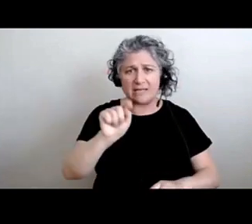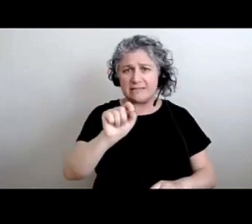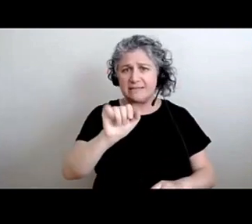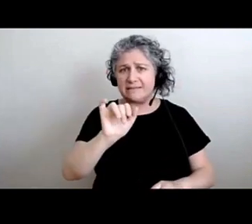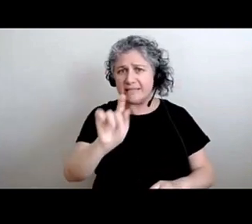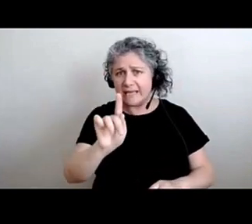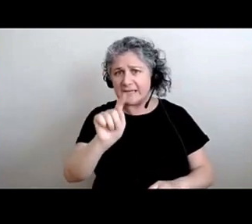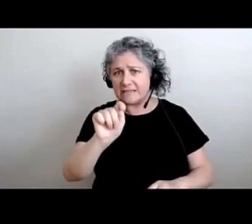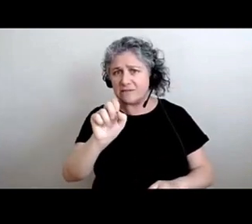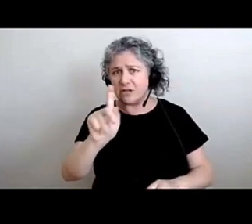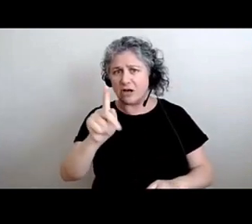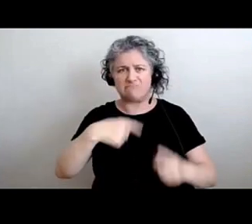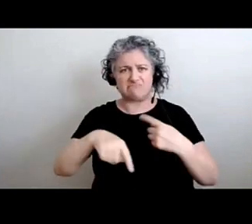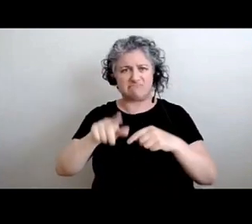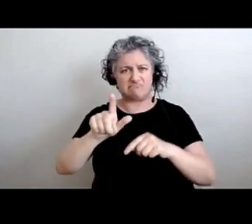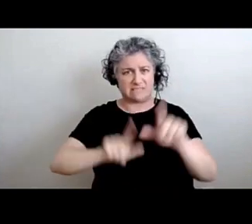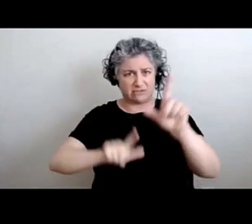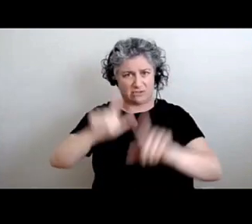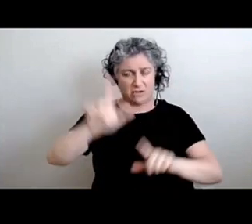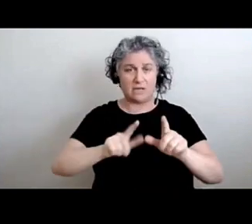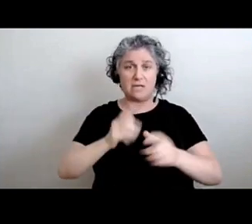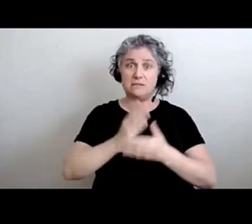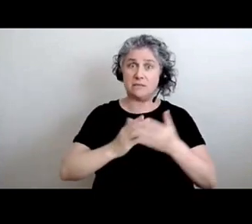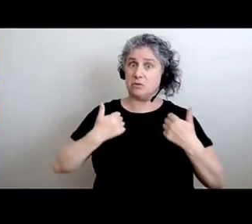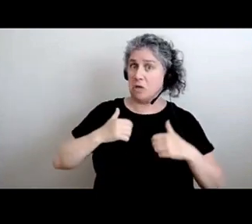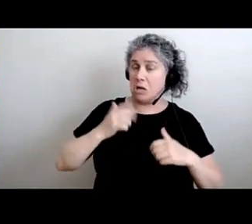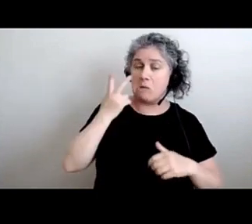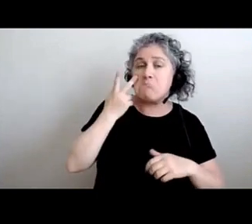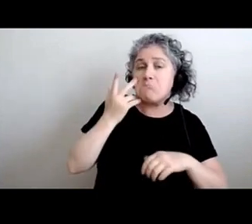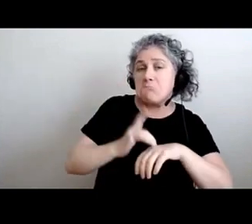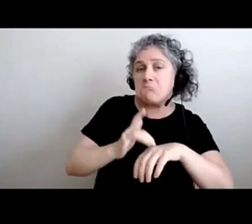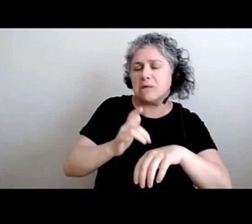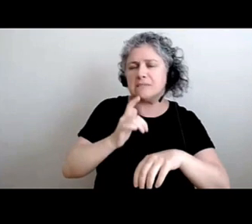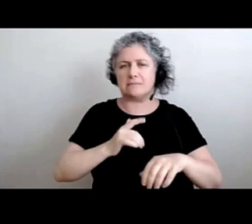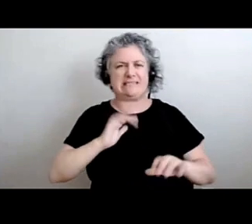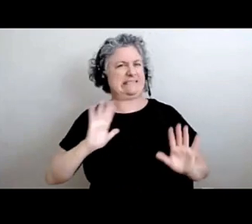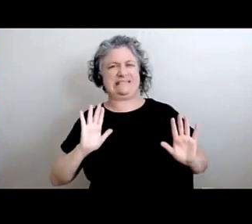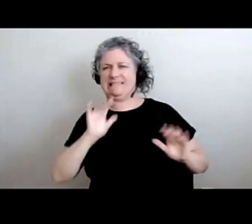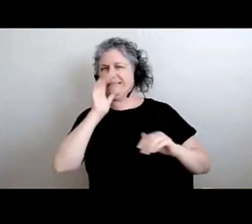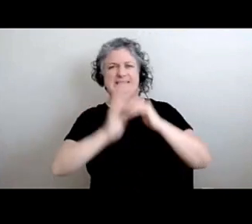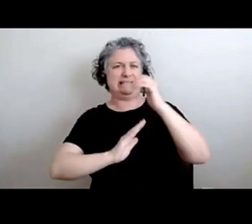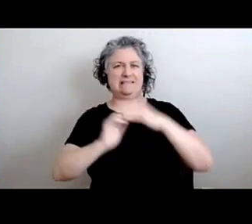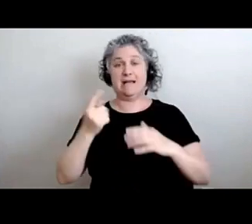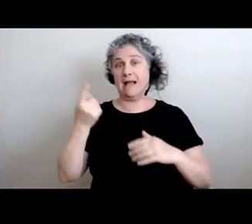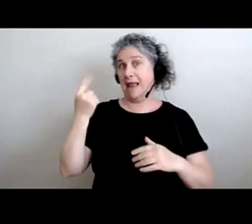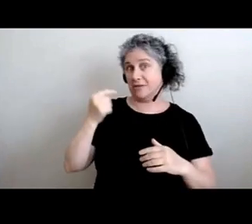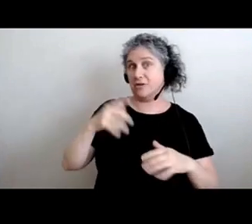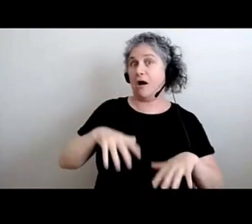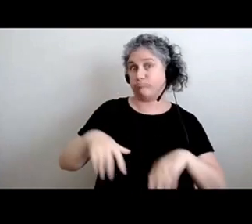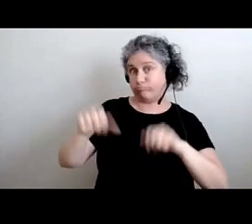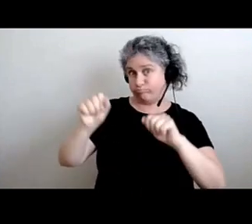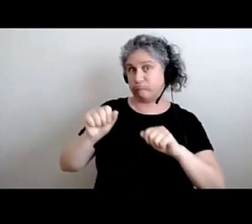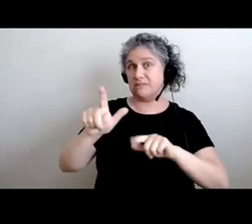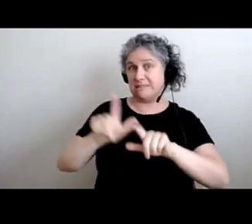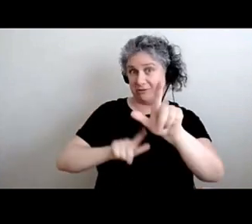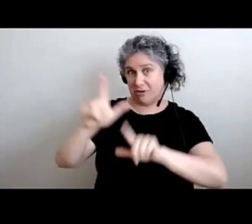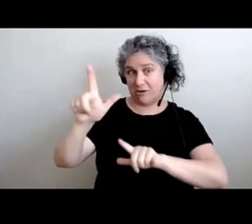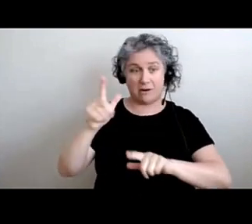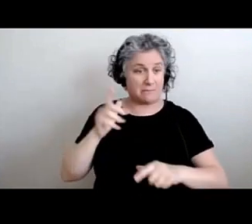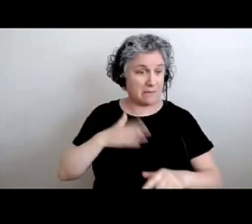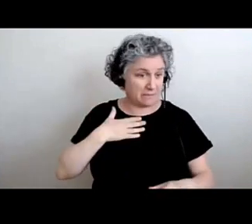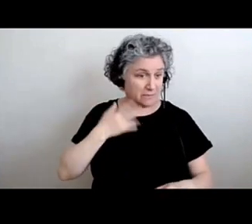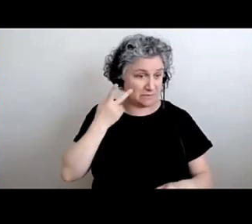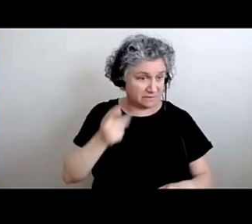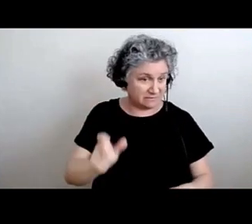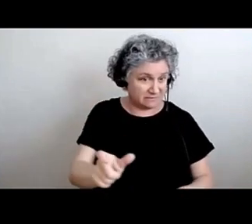trying TikTok. Some of us are not comfortable with TikTok. We did a session about that last year, so I'm glad to see that topic coming in here. But this